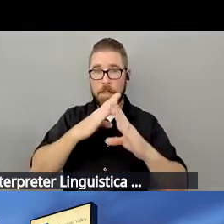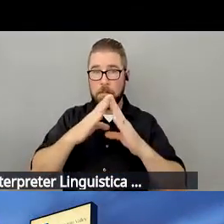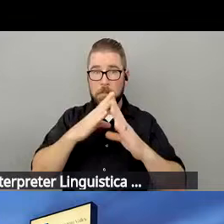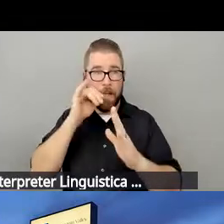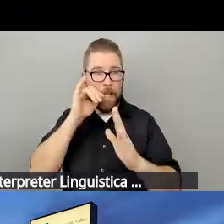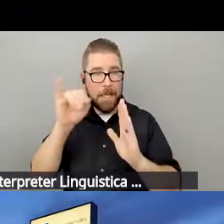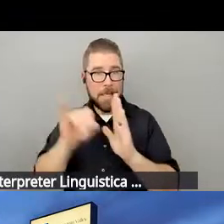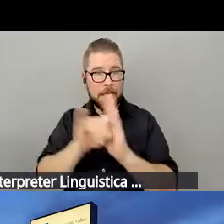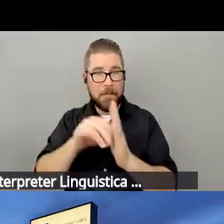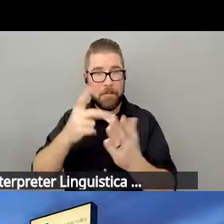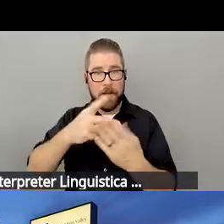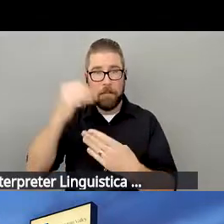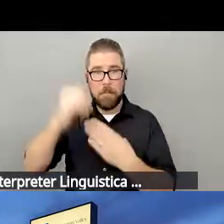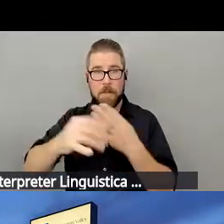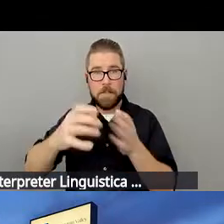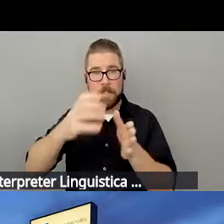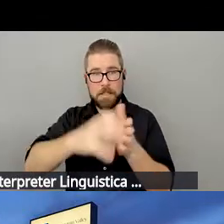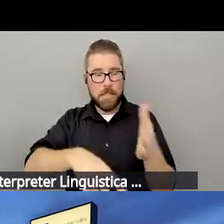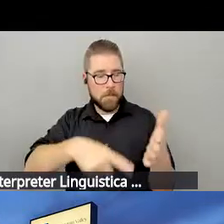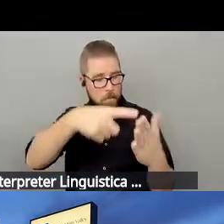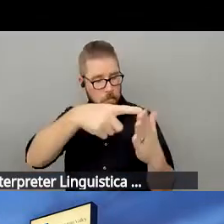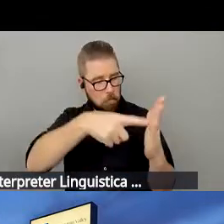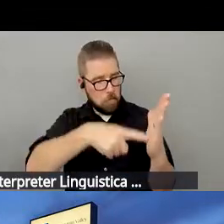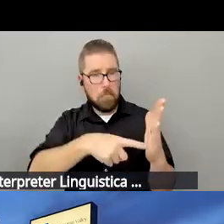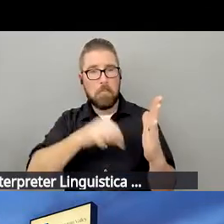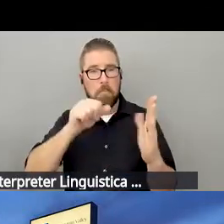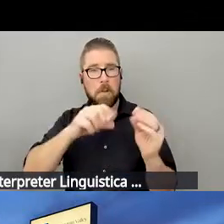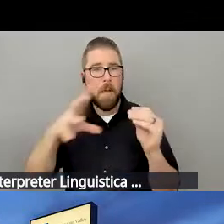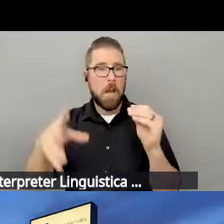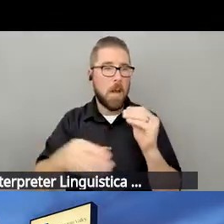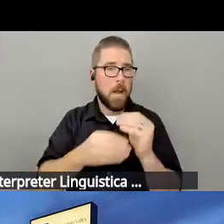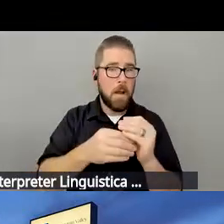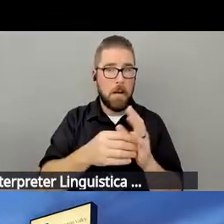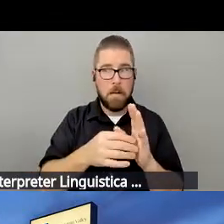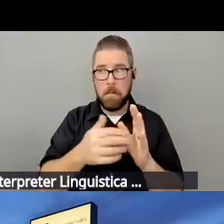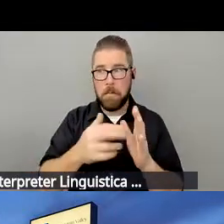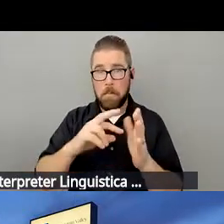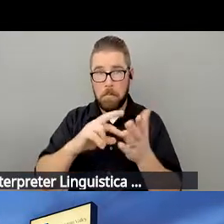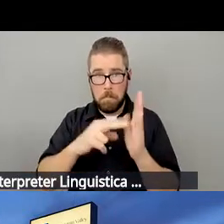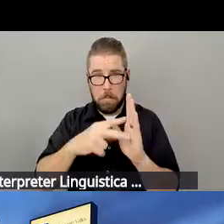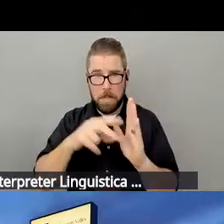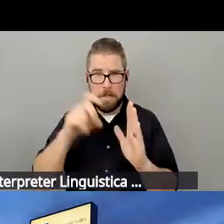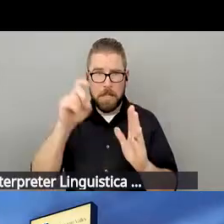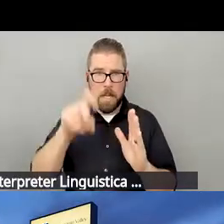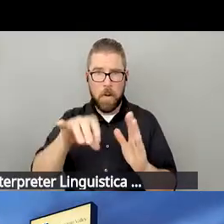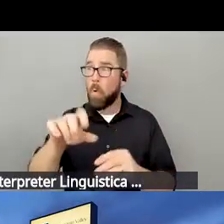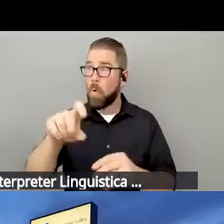Not that I'm saying that may be the best way to go, as that can end up being a lot